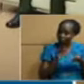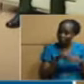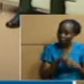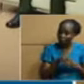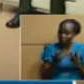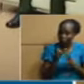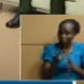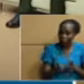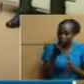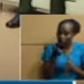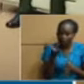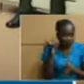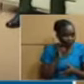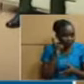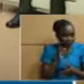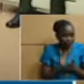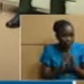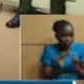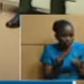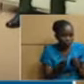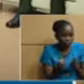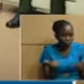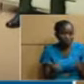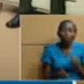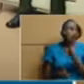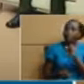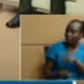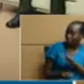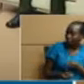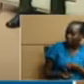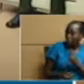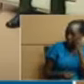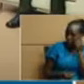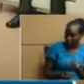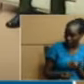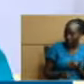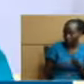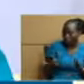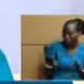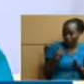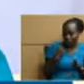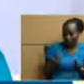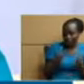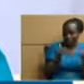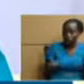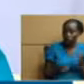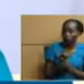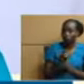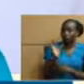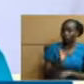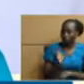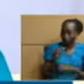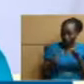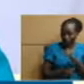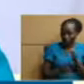to you and trying to address these issues? I'll say yes. Why? Like I said prior, the Equal Opportunities Commission under the Public